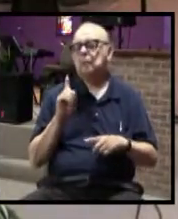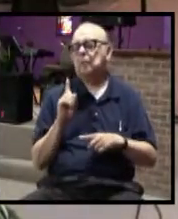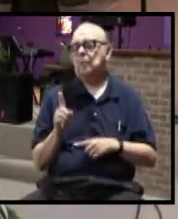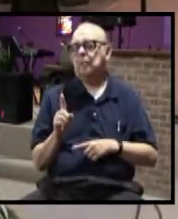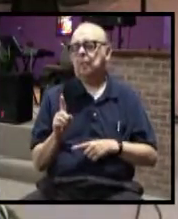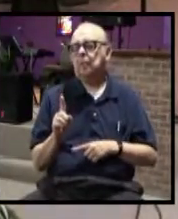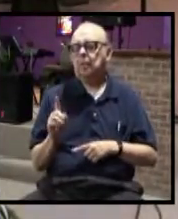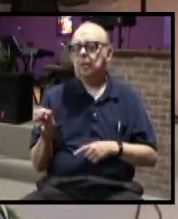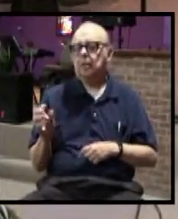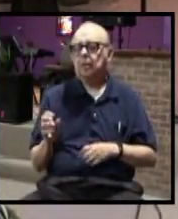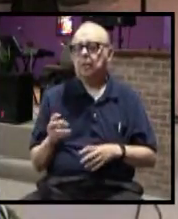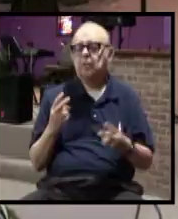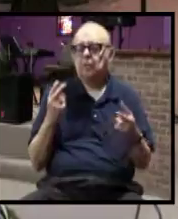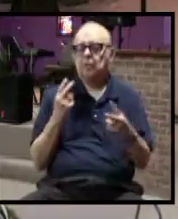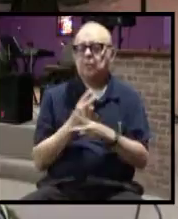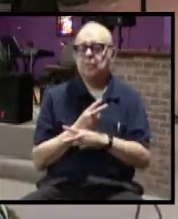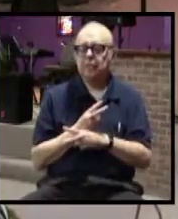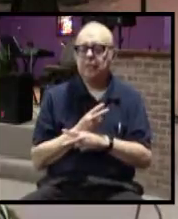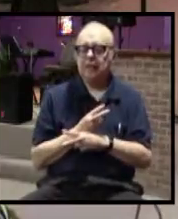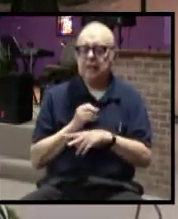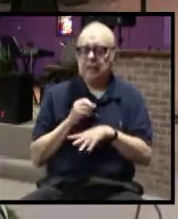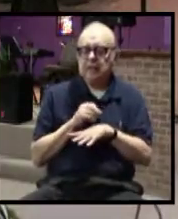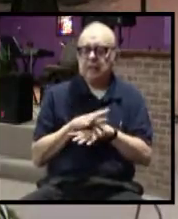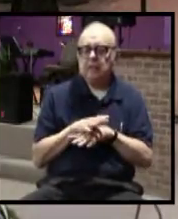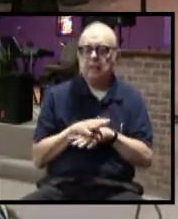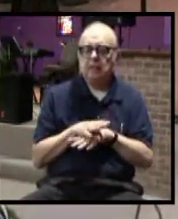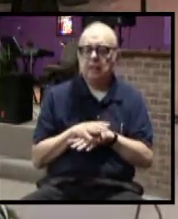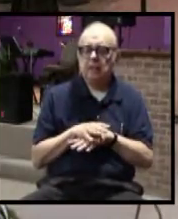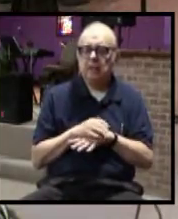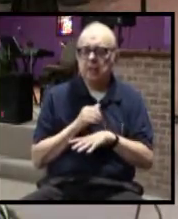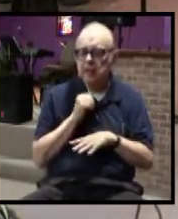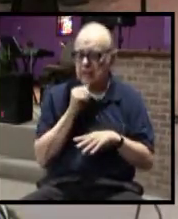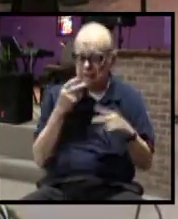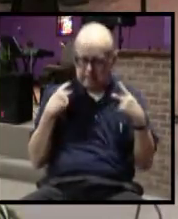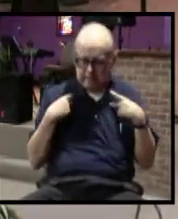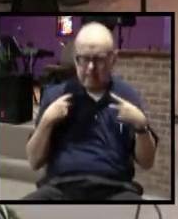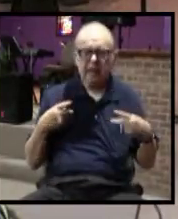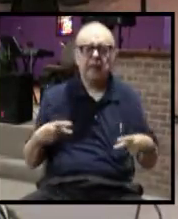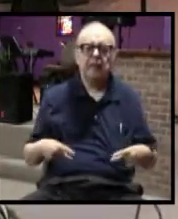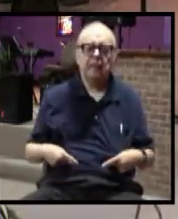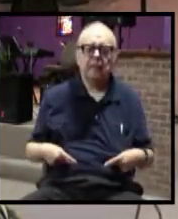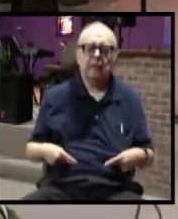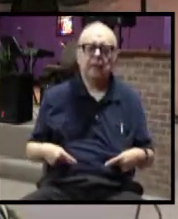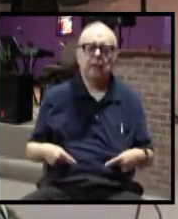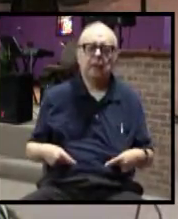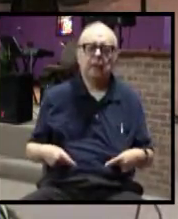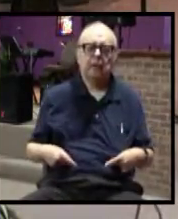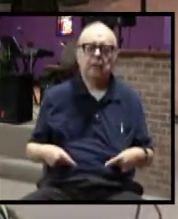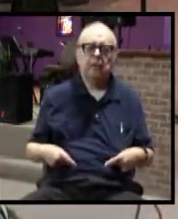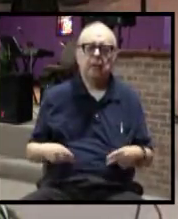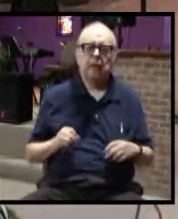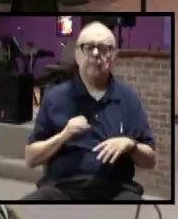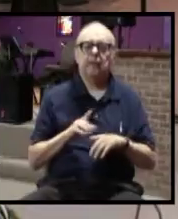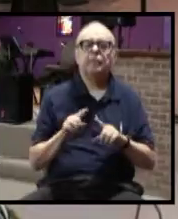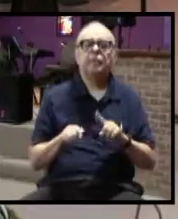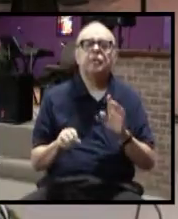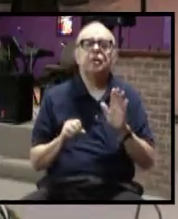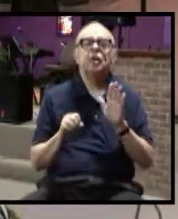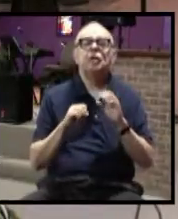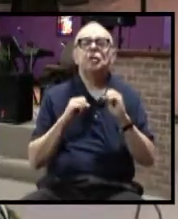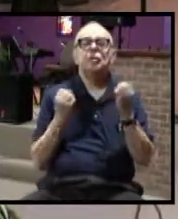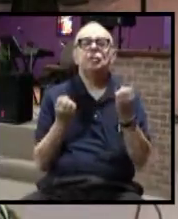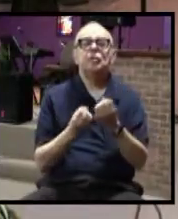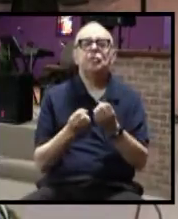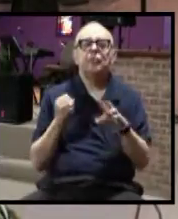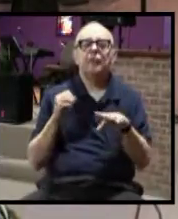But one of the worst effects was not the physical effect, but the social effect.